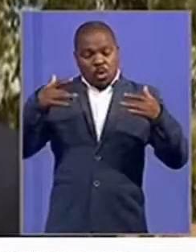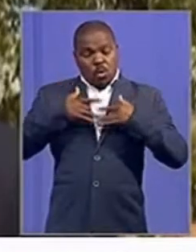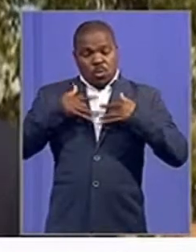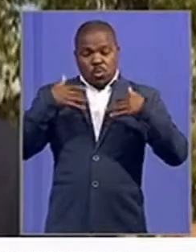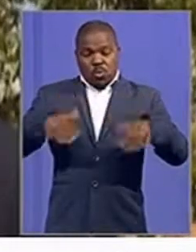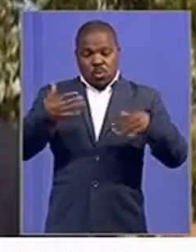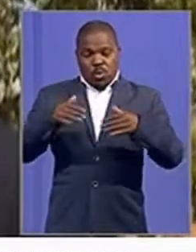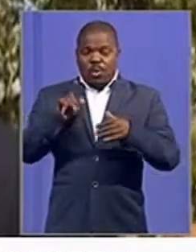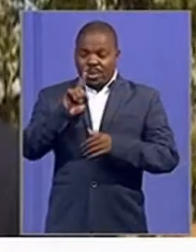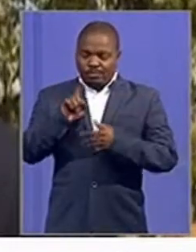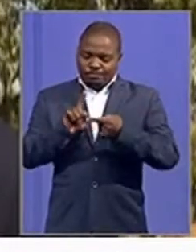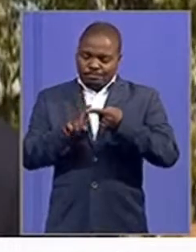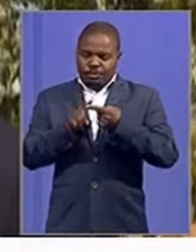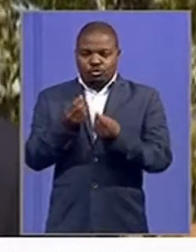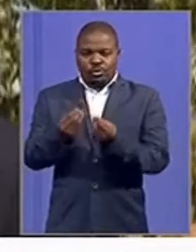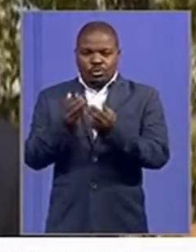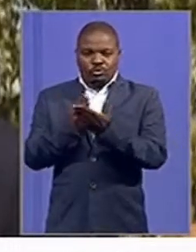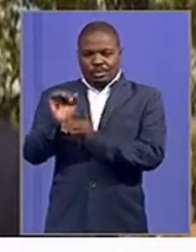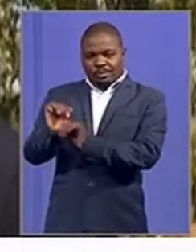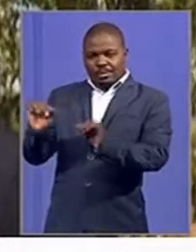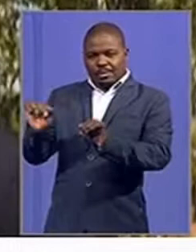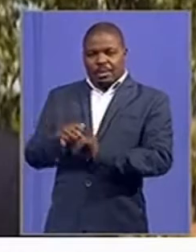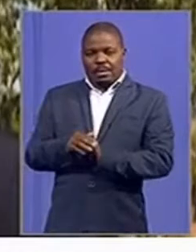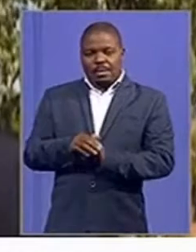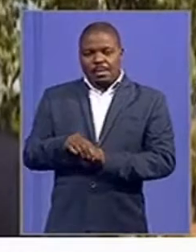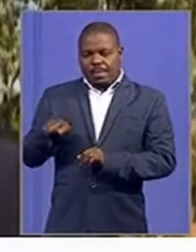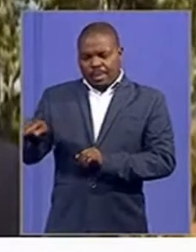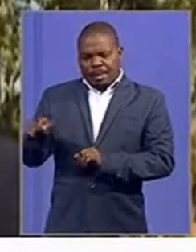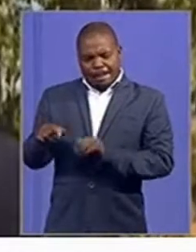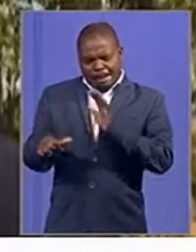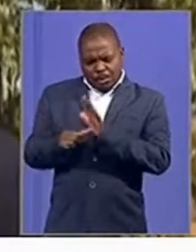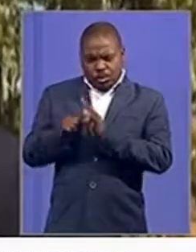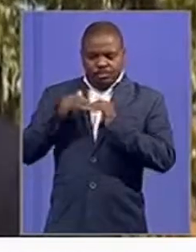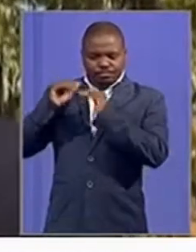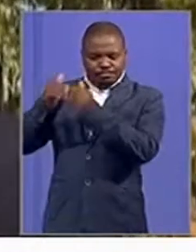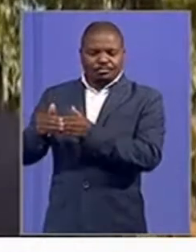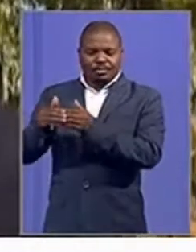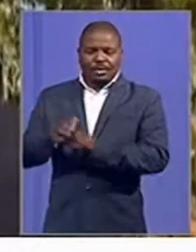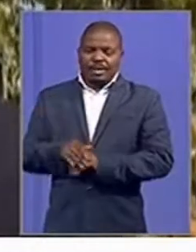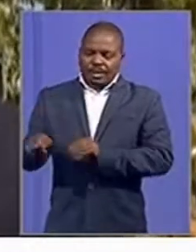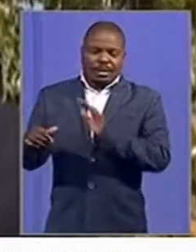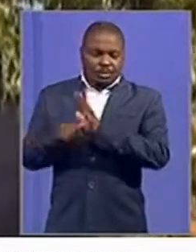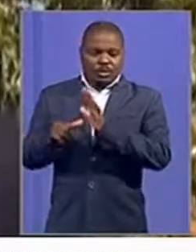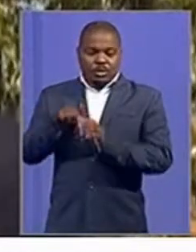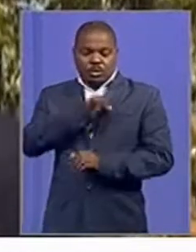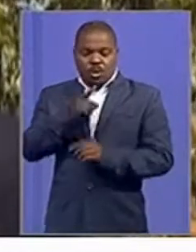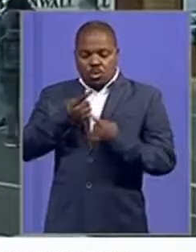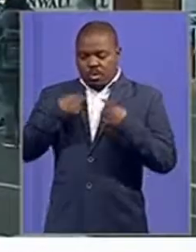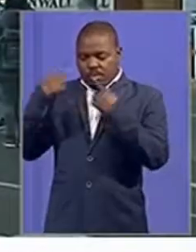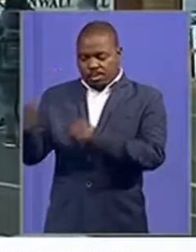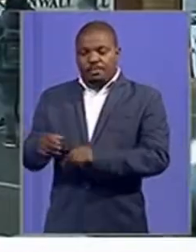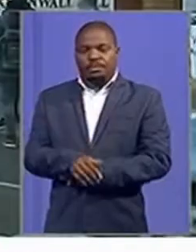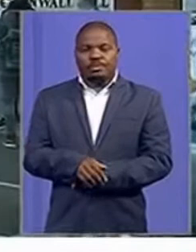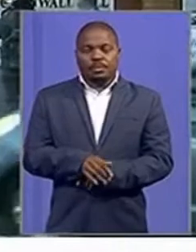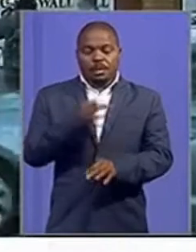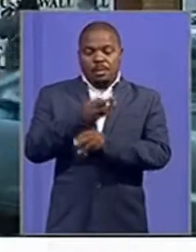is the rights of children. Their best interests are paramount in any matter, and that is why we are getting involved.